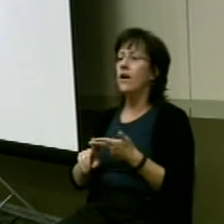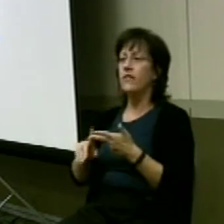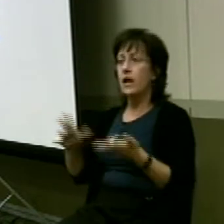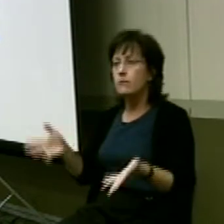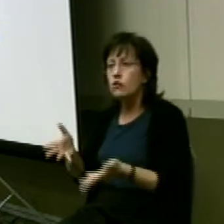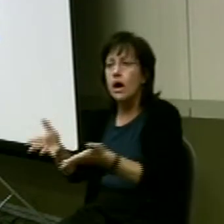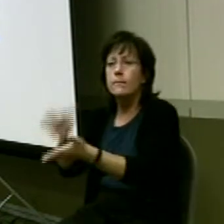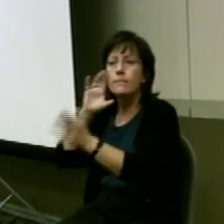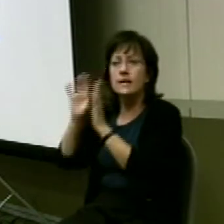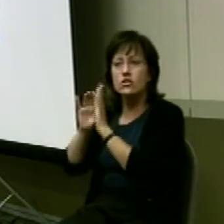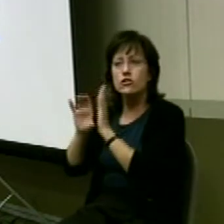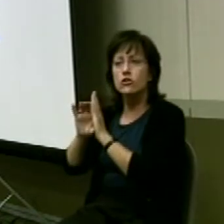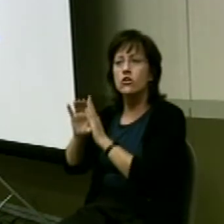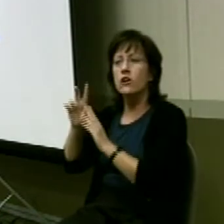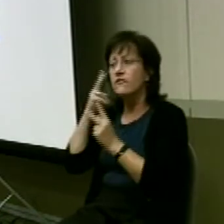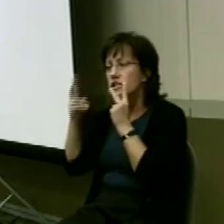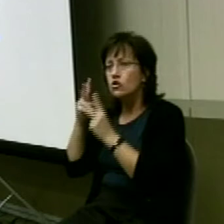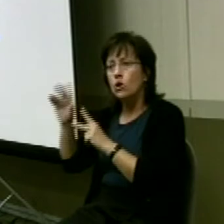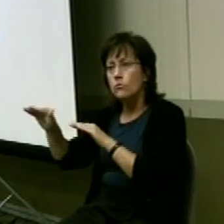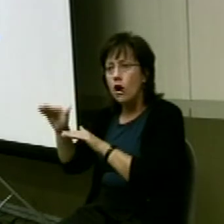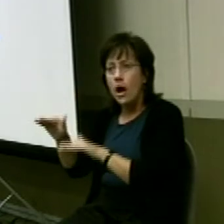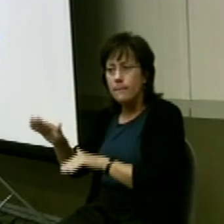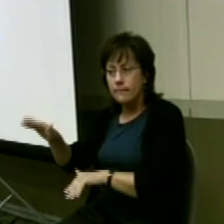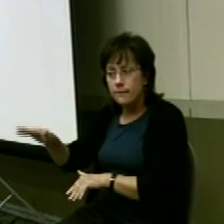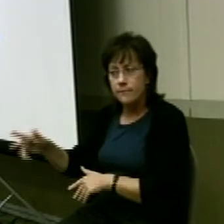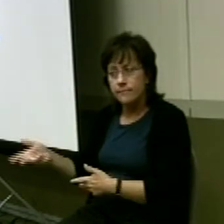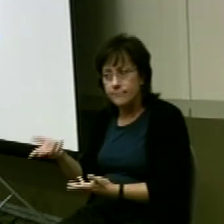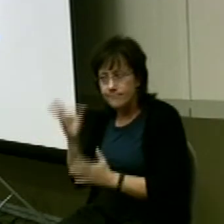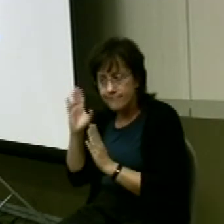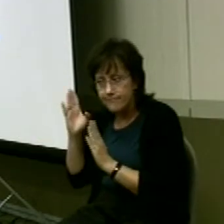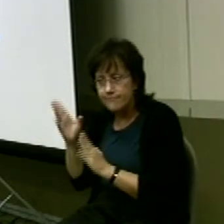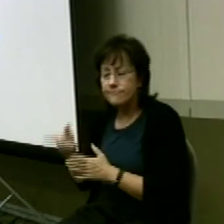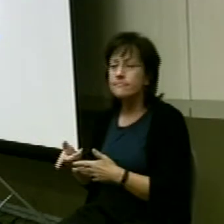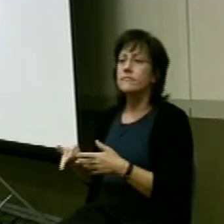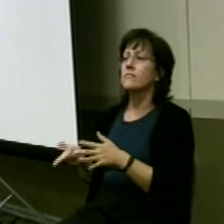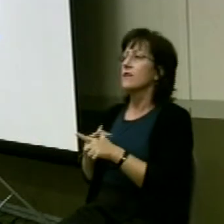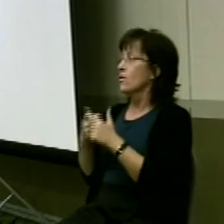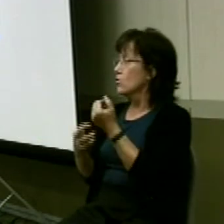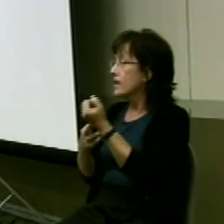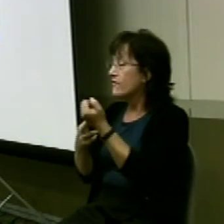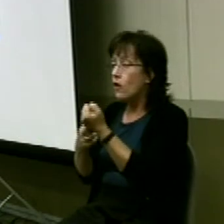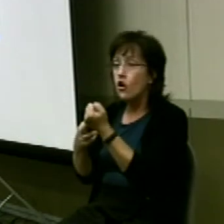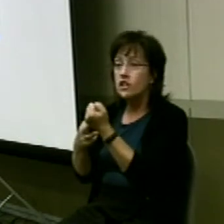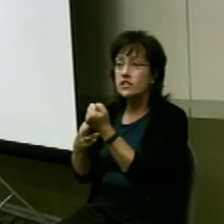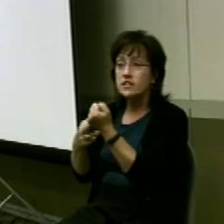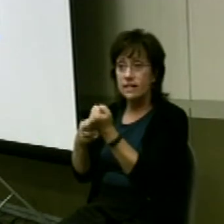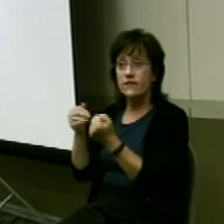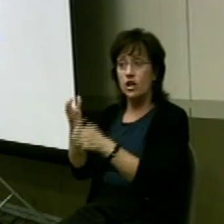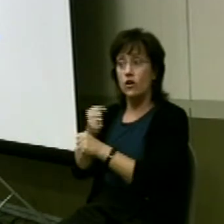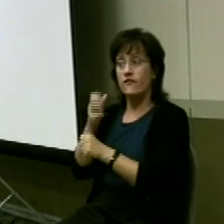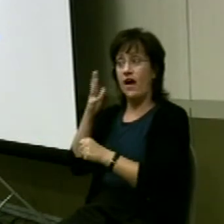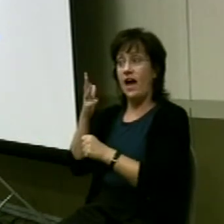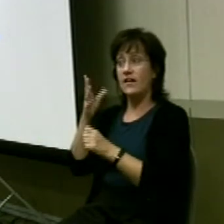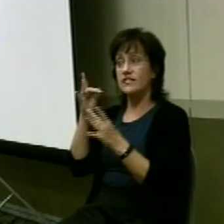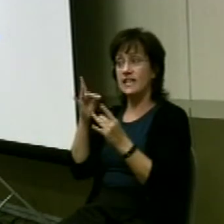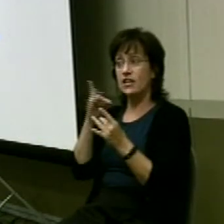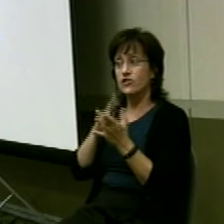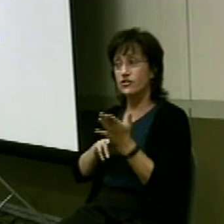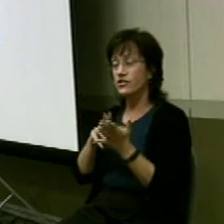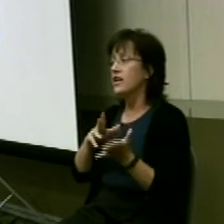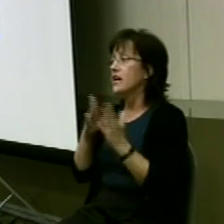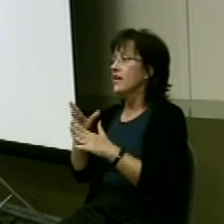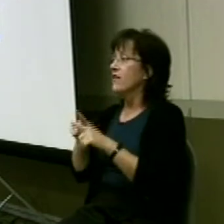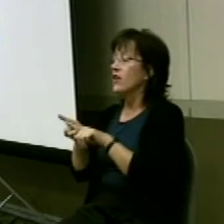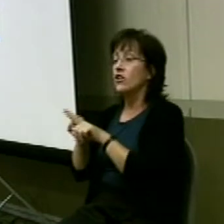with cues, picture cues, visual prompts. Then we reinforced it. When he got 5 stickers, he earned a